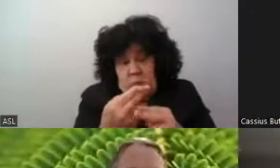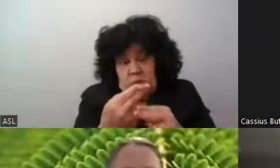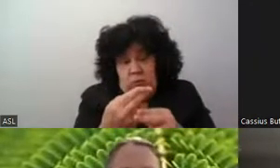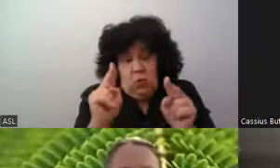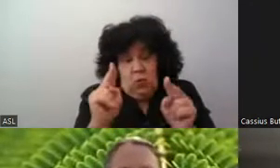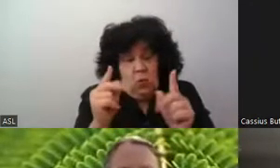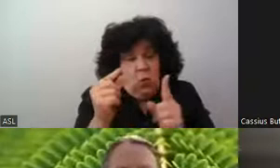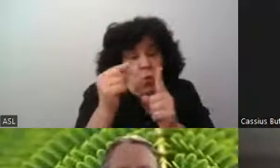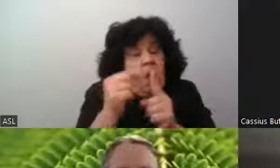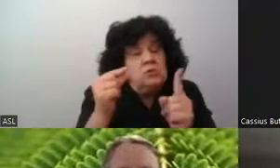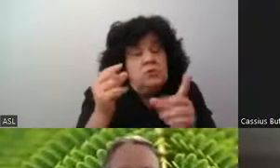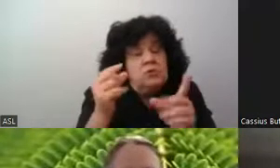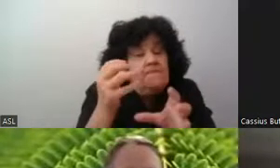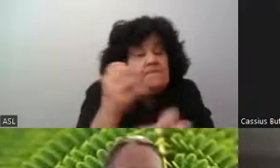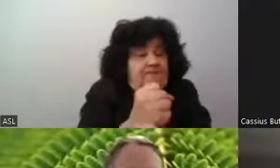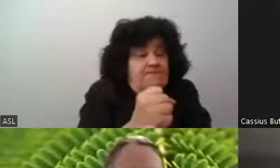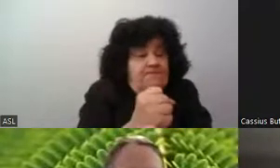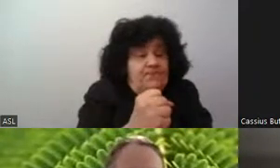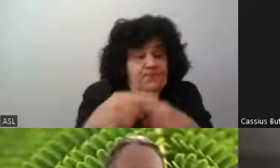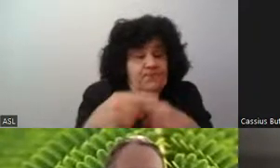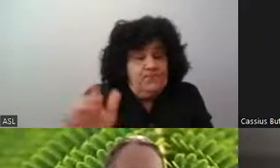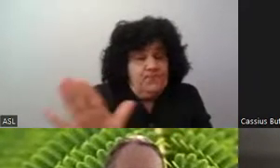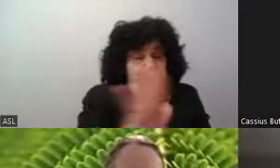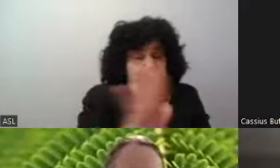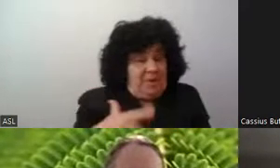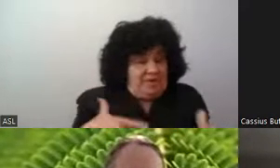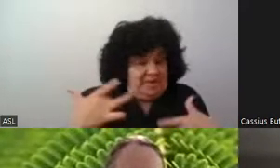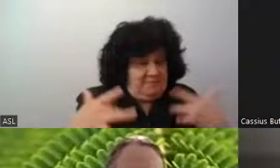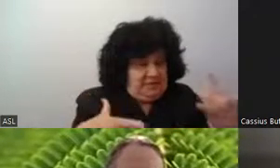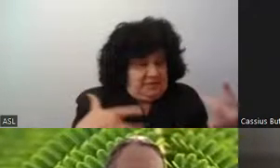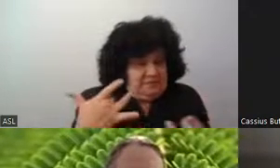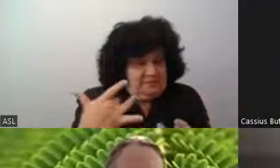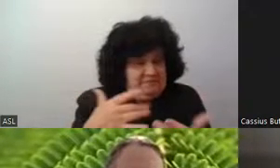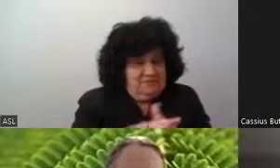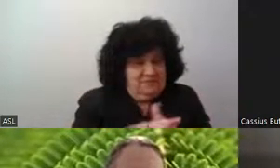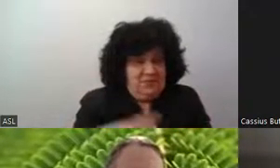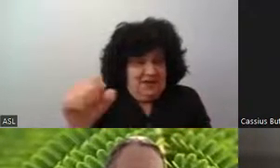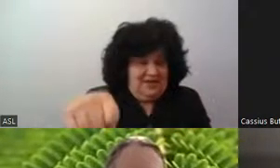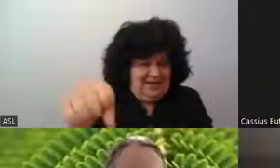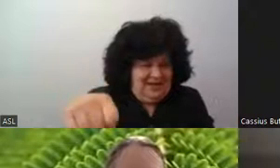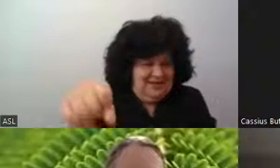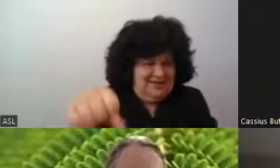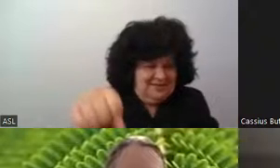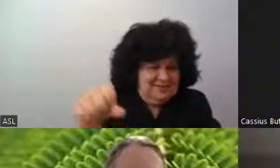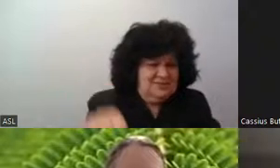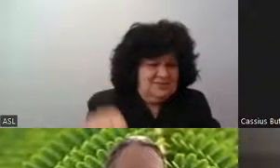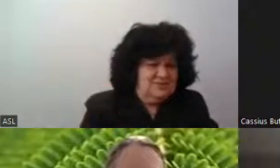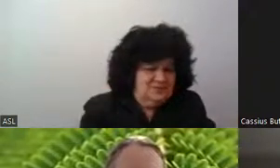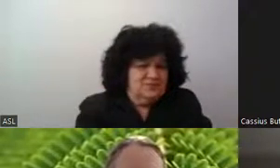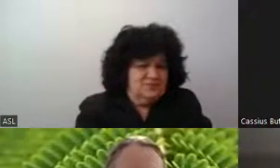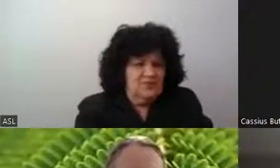what their excitement and expectations for their subcommittees. Yeah, absolutely. Please. Okay. All